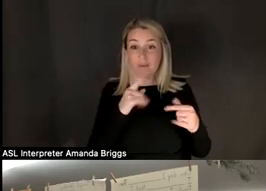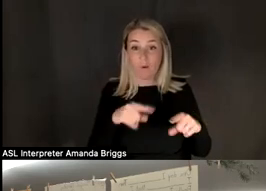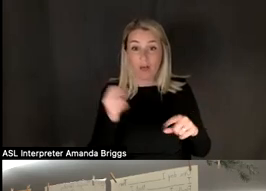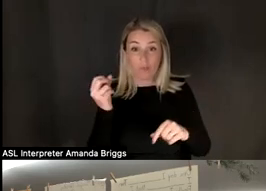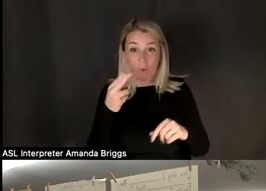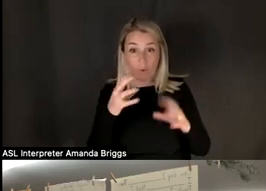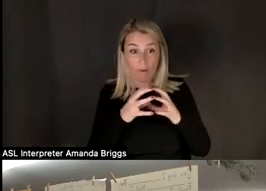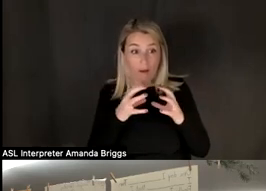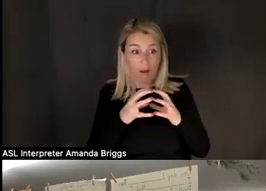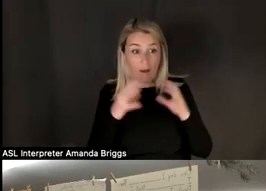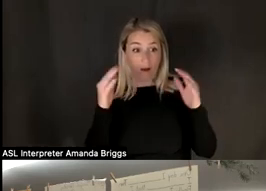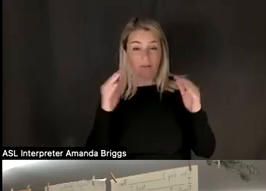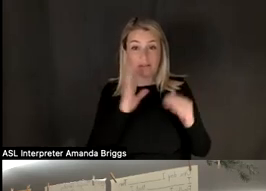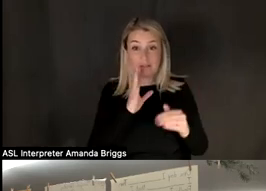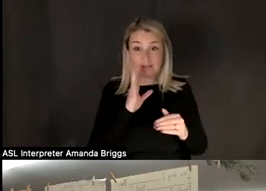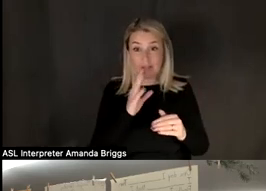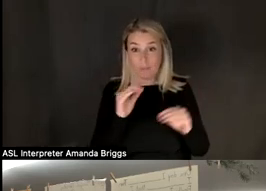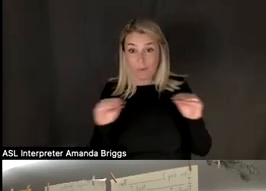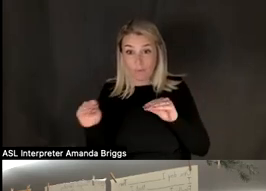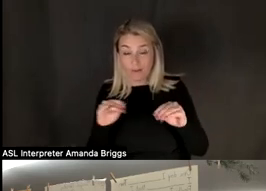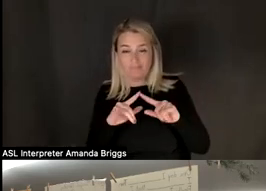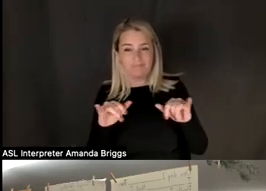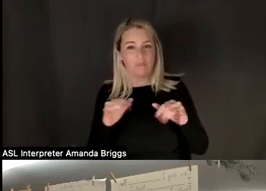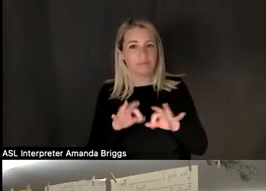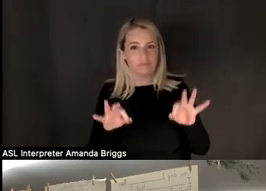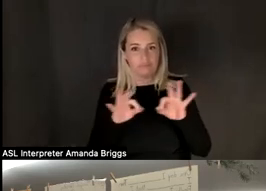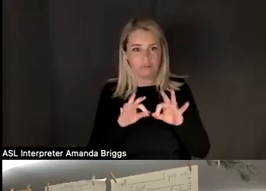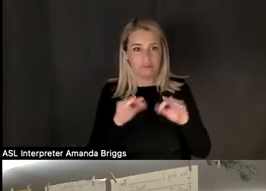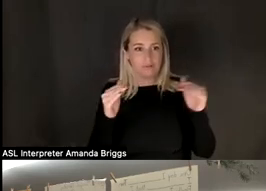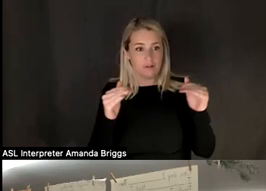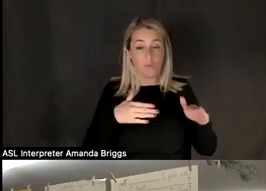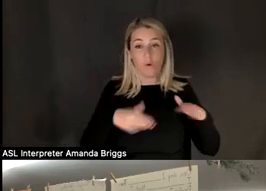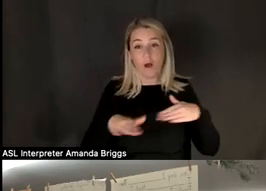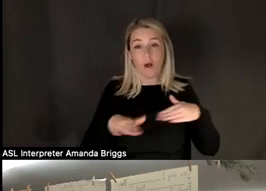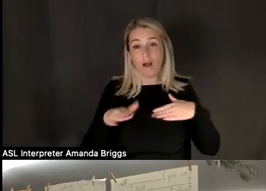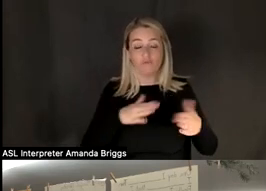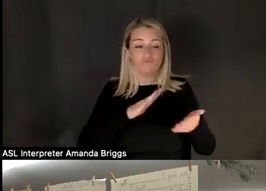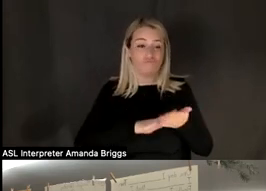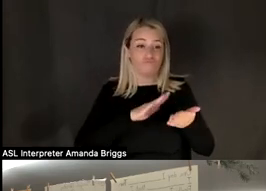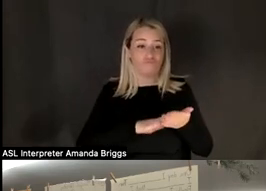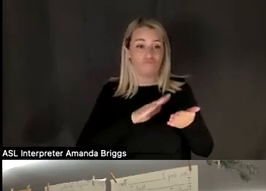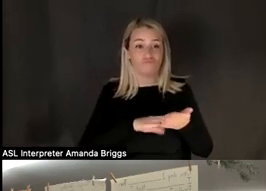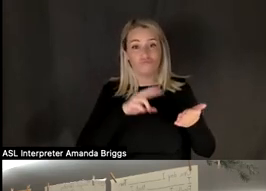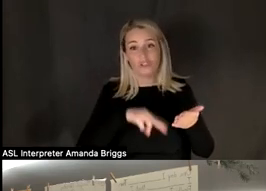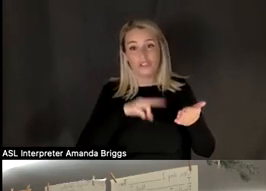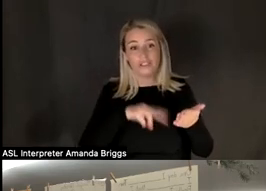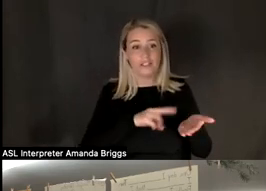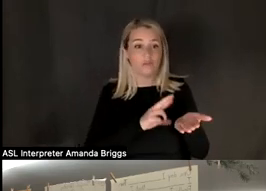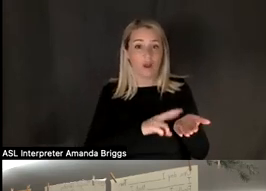same time is important. Walking to a beat, reading, rhyme, singing, song, catching the